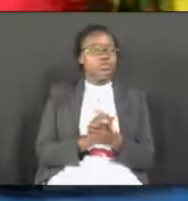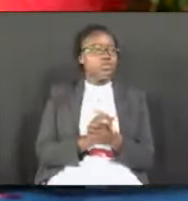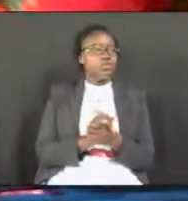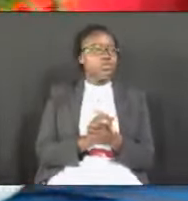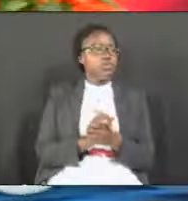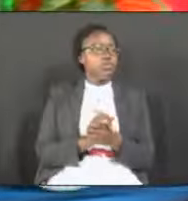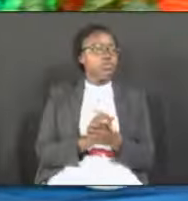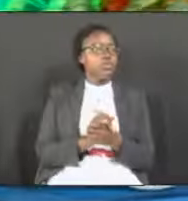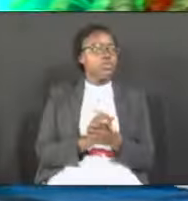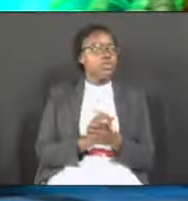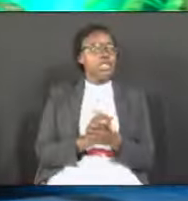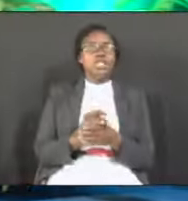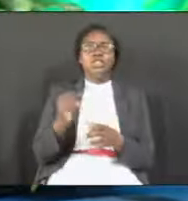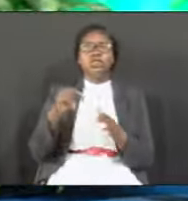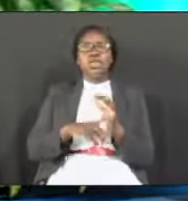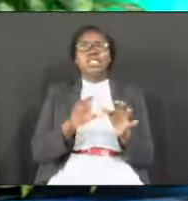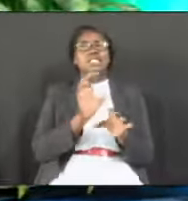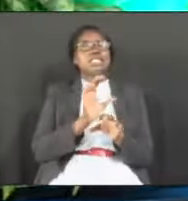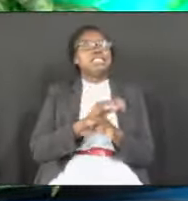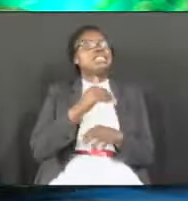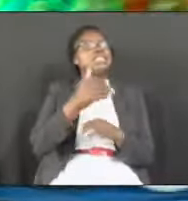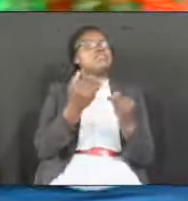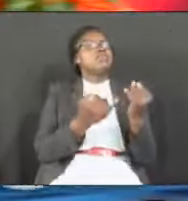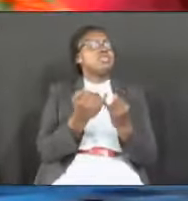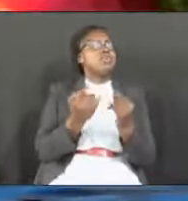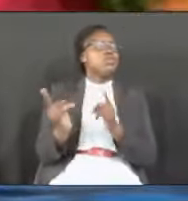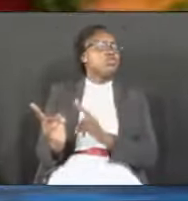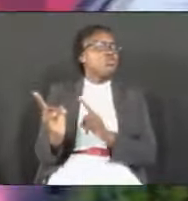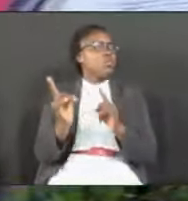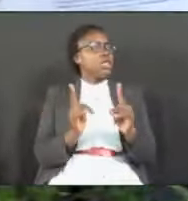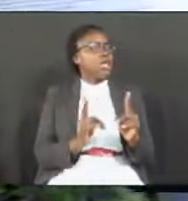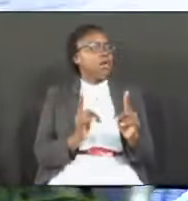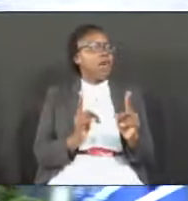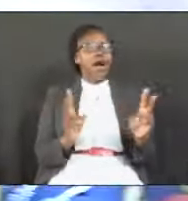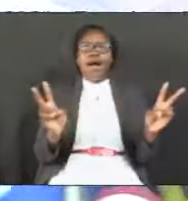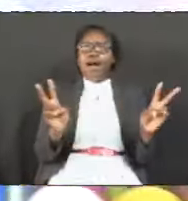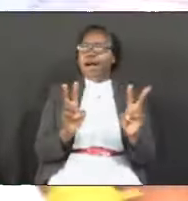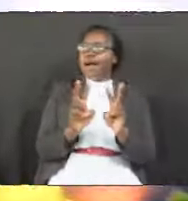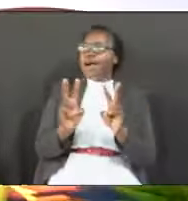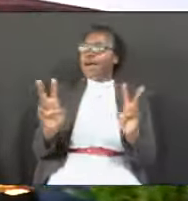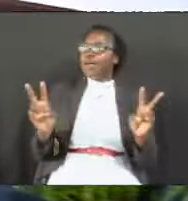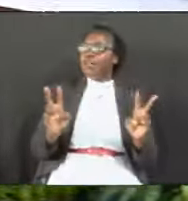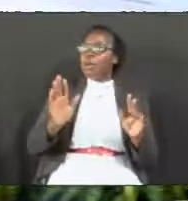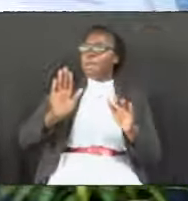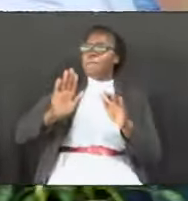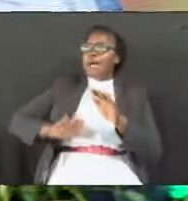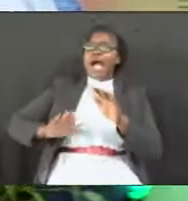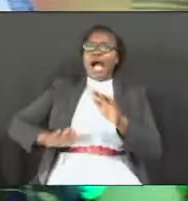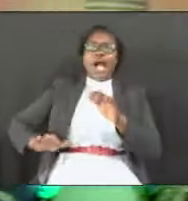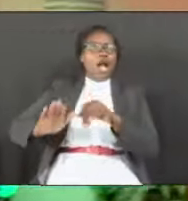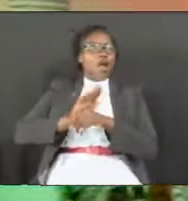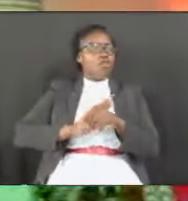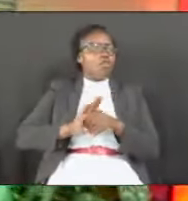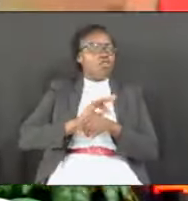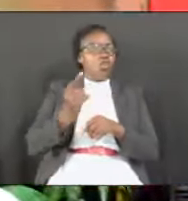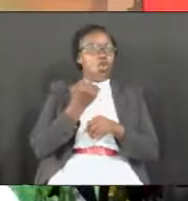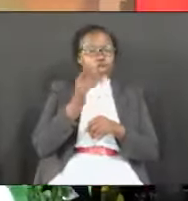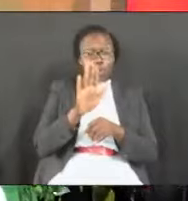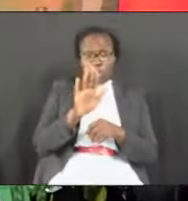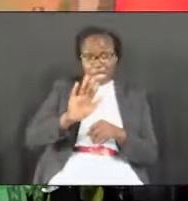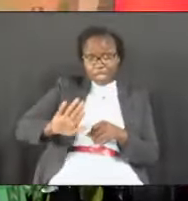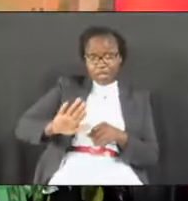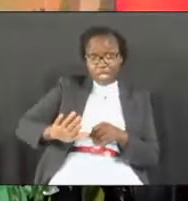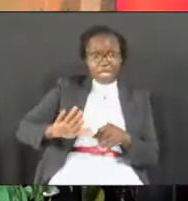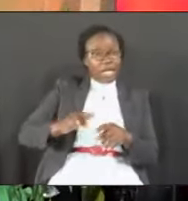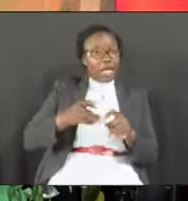You drive here every Sabbath. You come and you see all the parking lots are fully occupied. There's only one remaining,